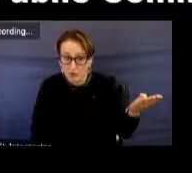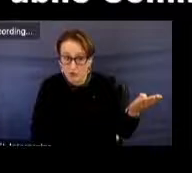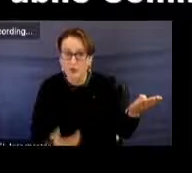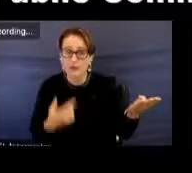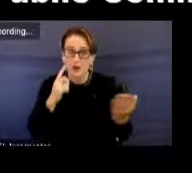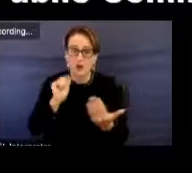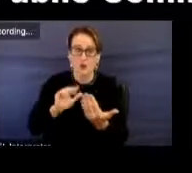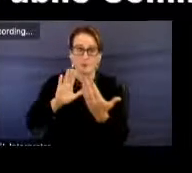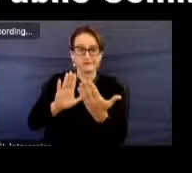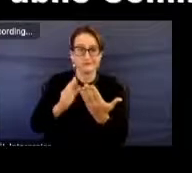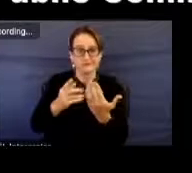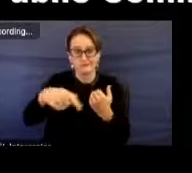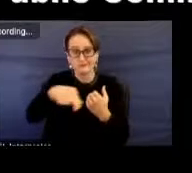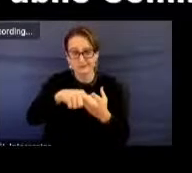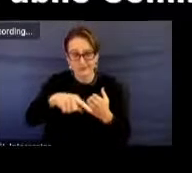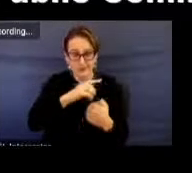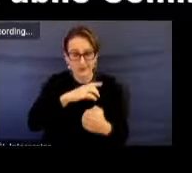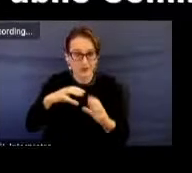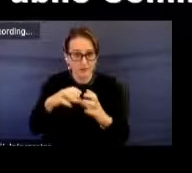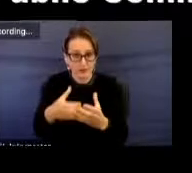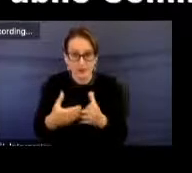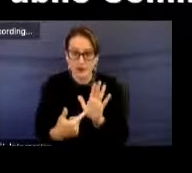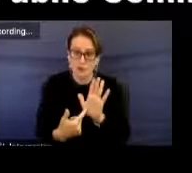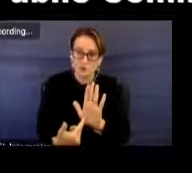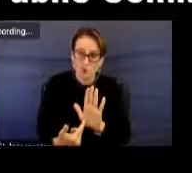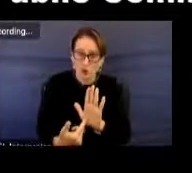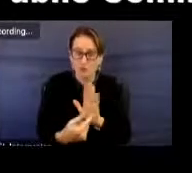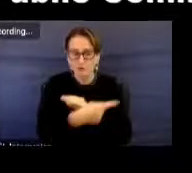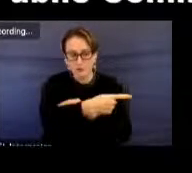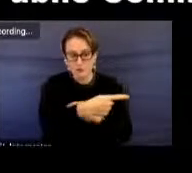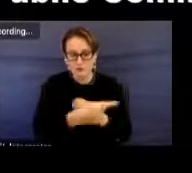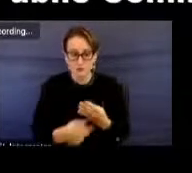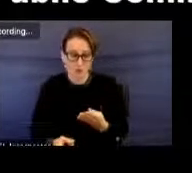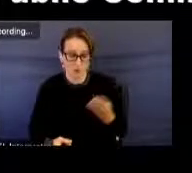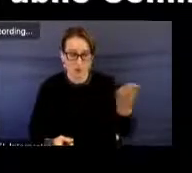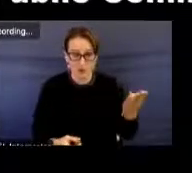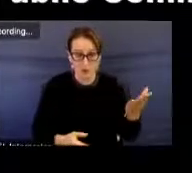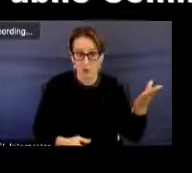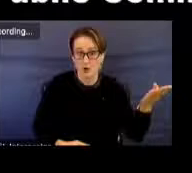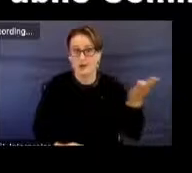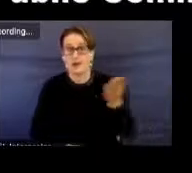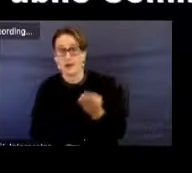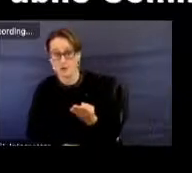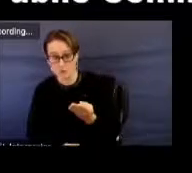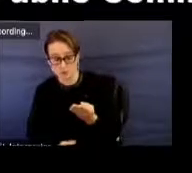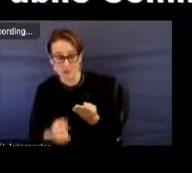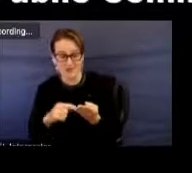again with the change, with changes to and what our counter would be in response to that.